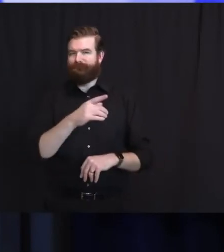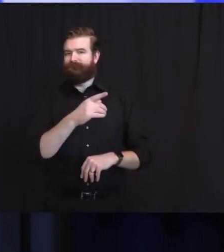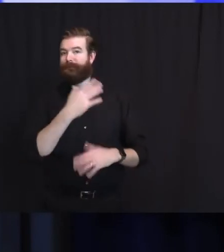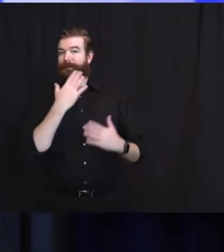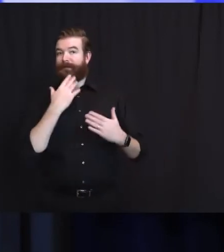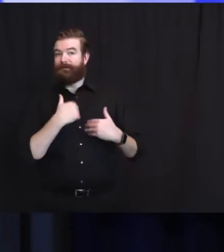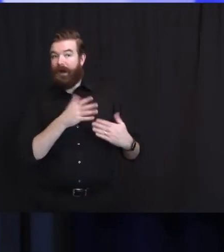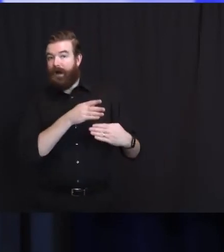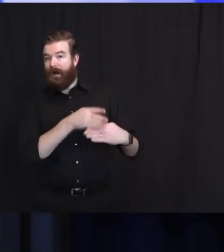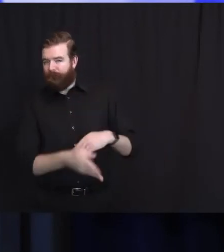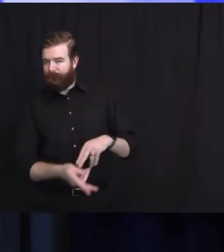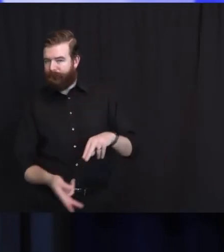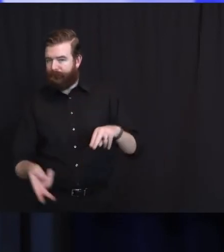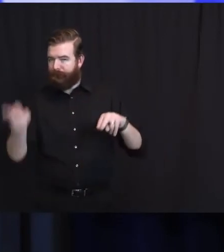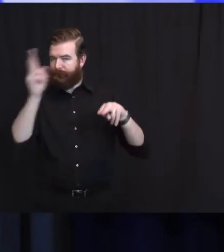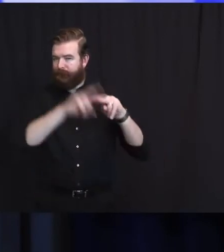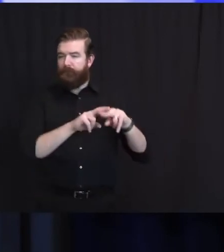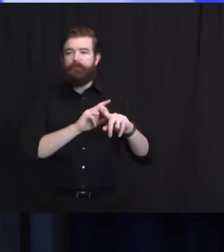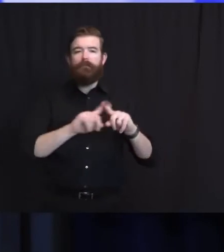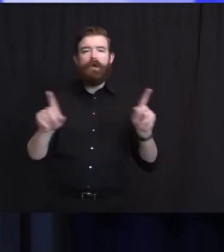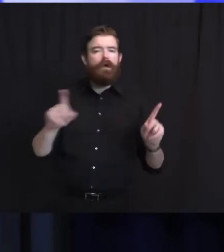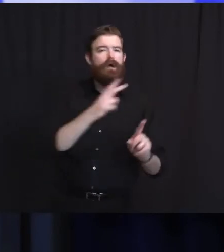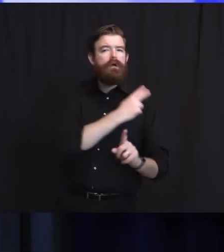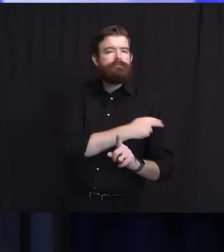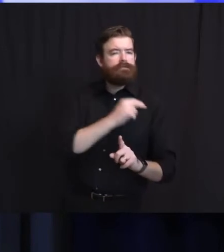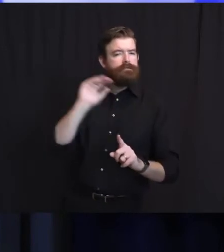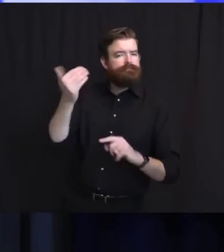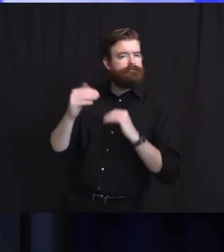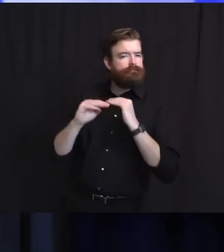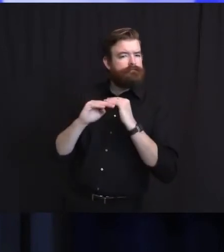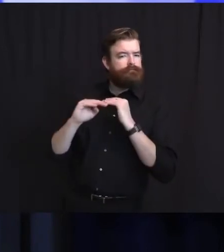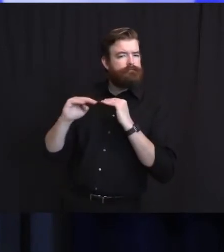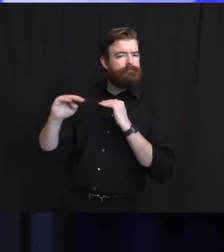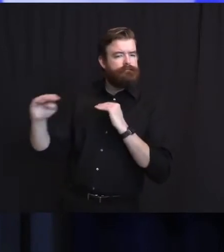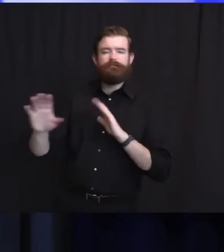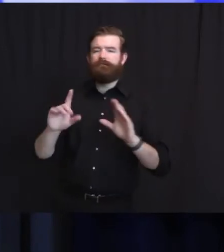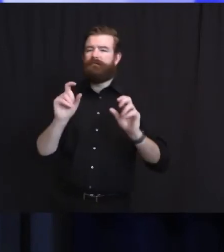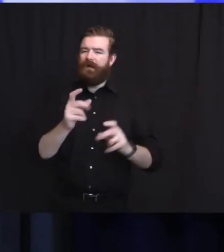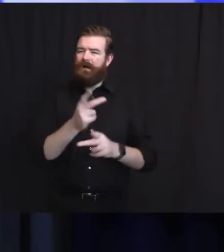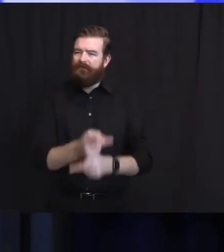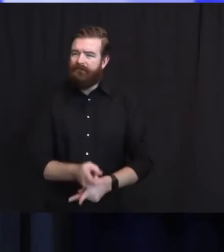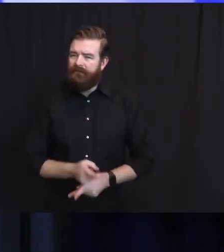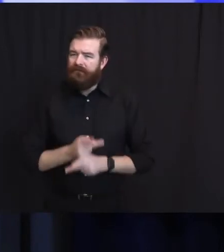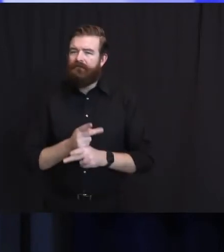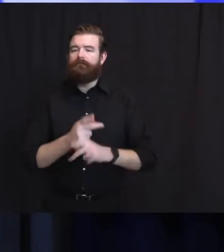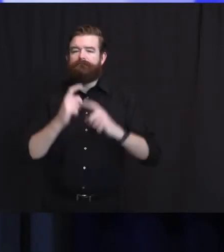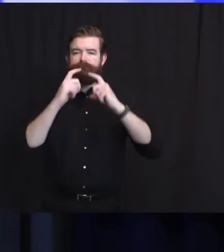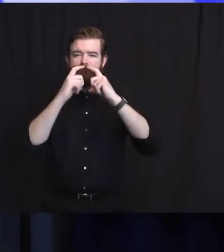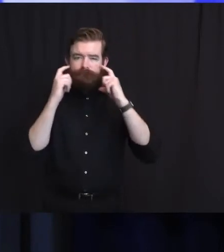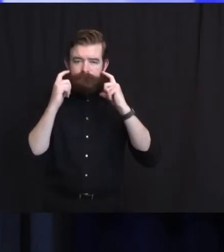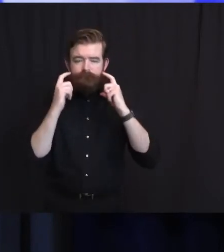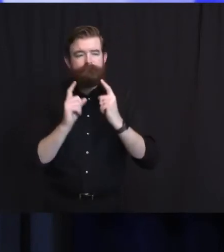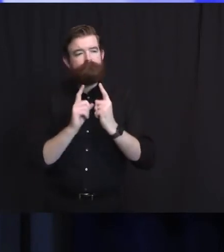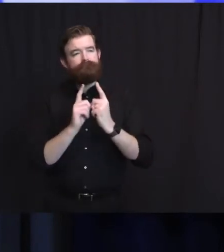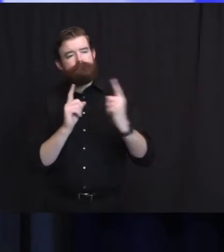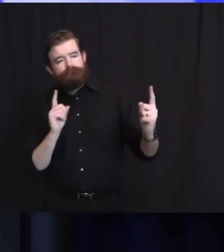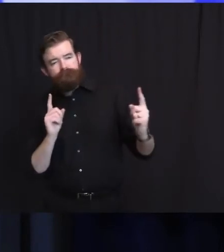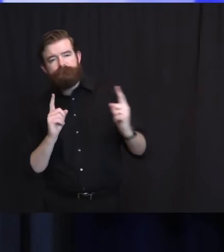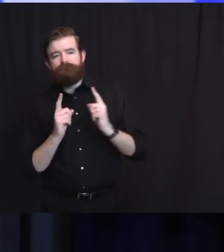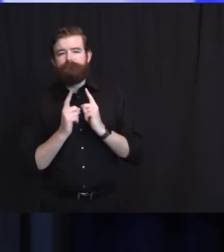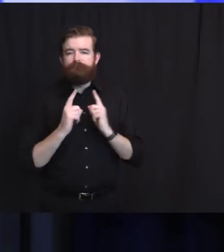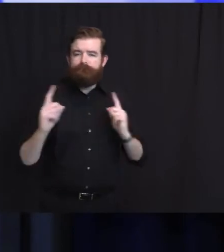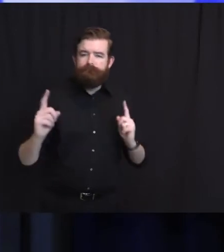to be stable, but we must remain vigilant, wear masks, practice social distancing, stay home when you're